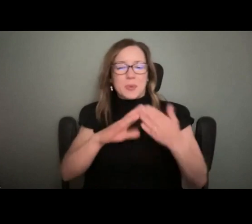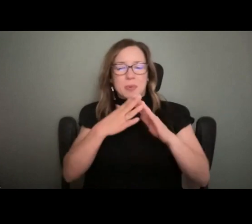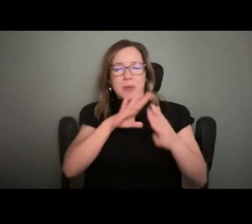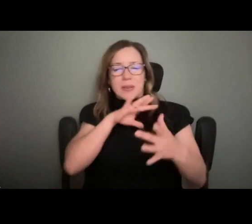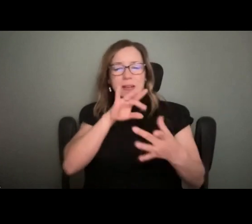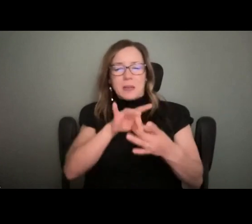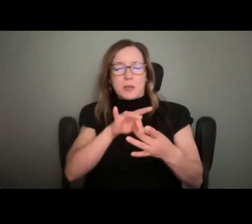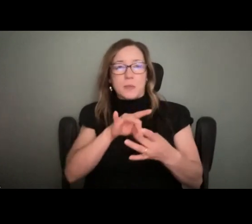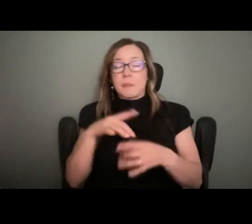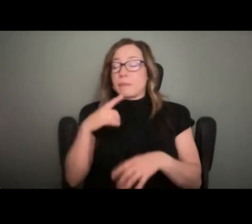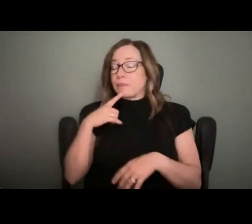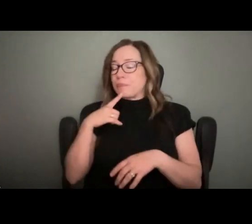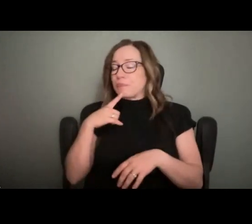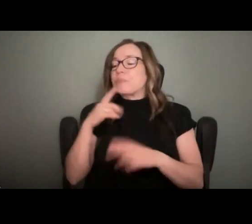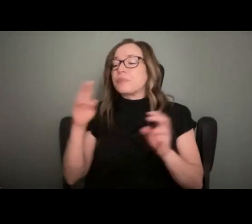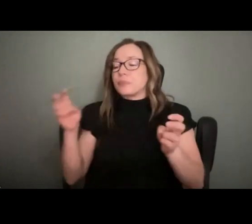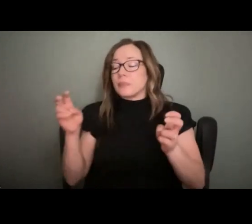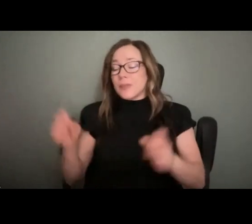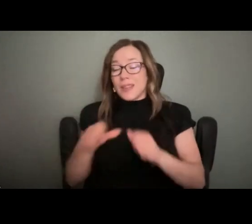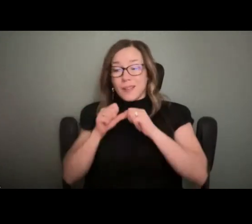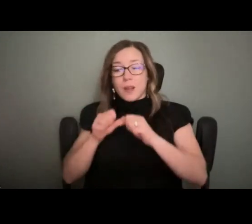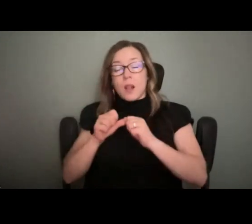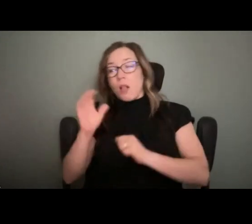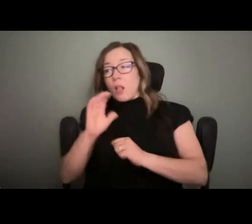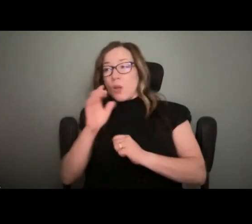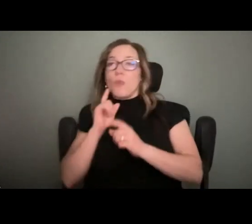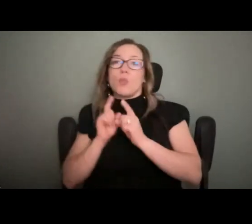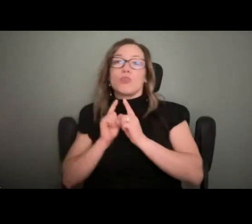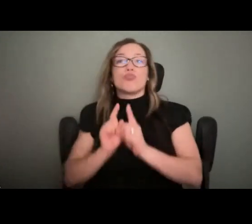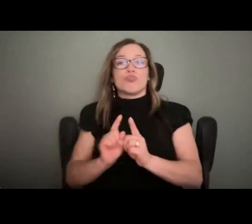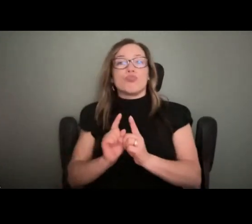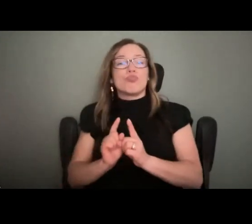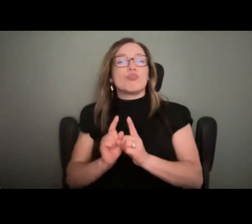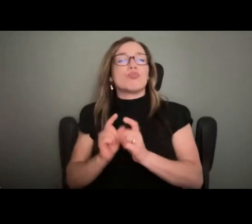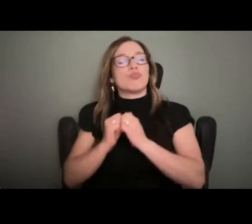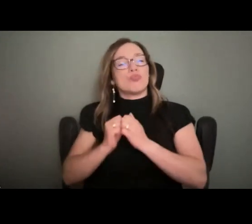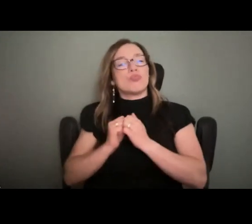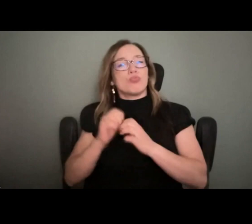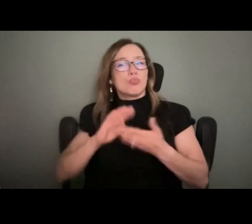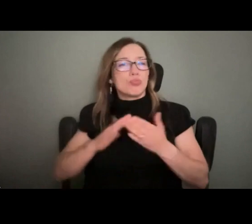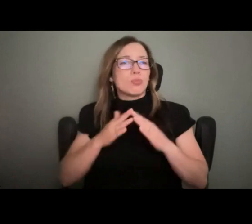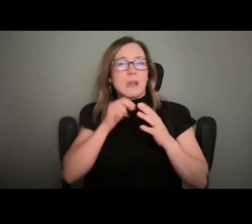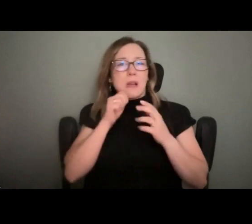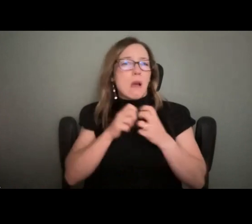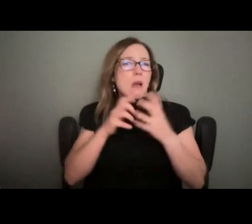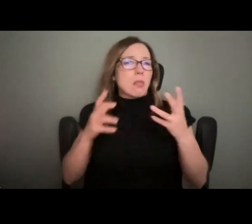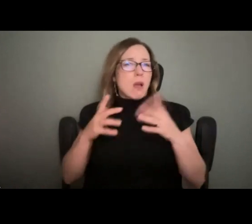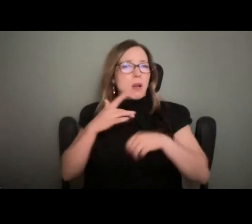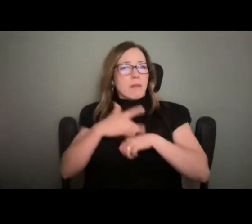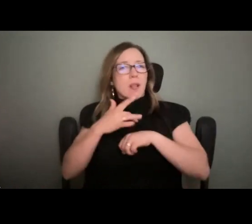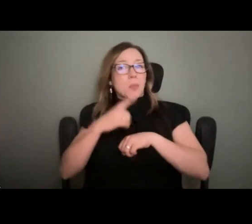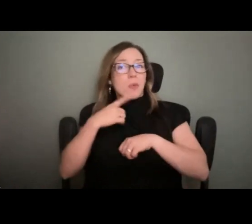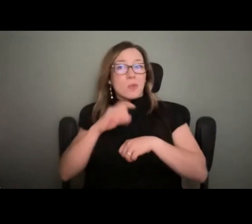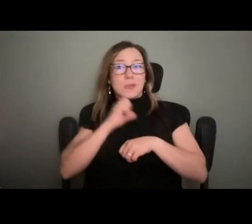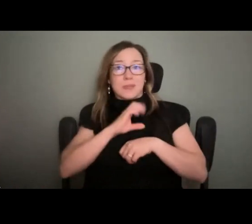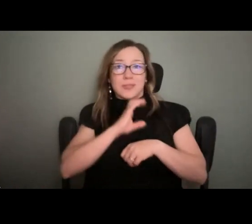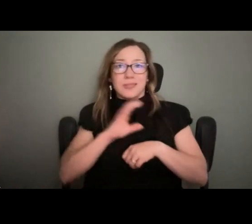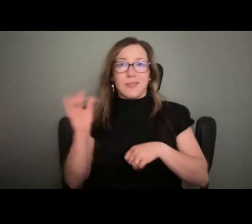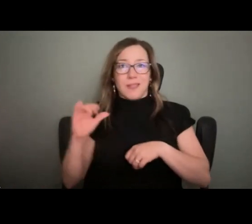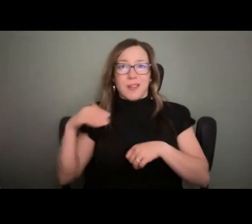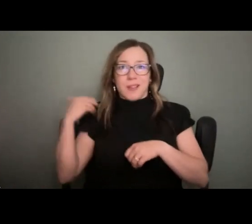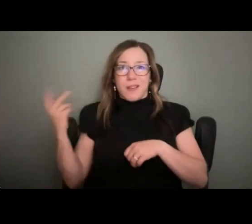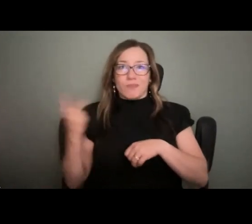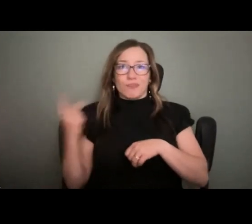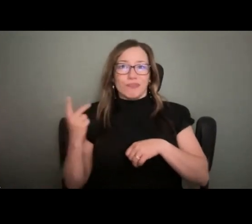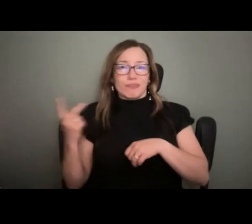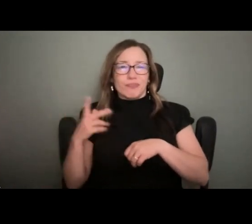says, "We're constantly looking for things to do together in the community. There's not a lot available for seniors like us, and sometimes we